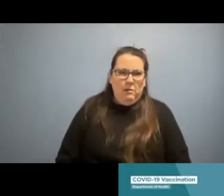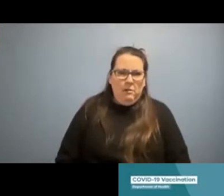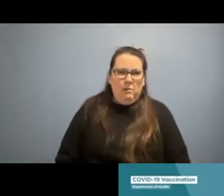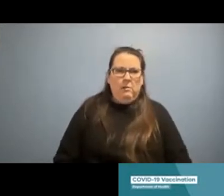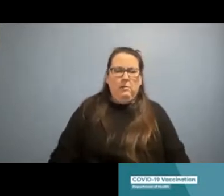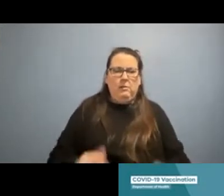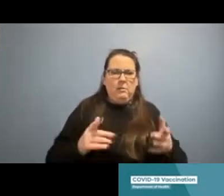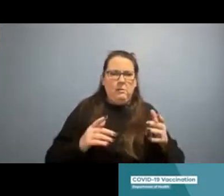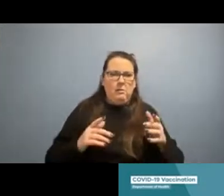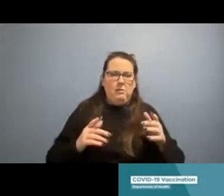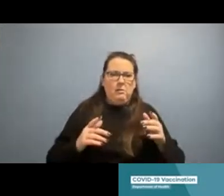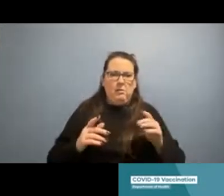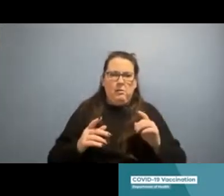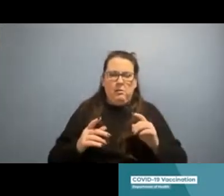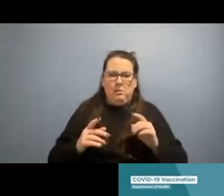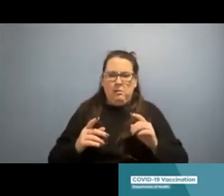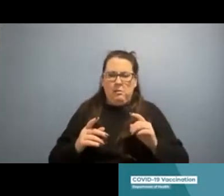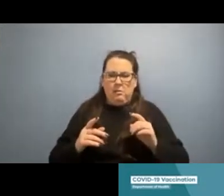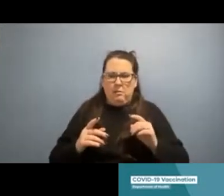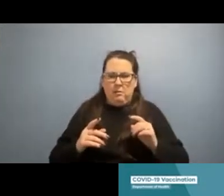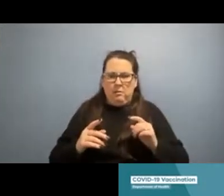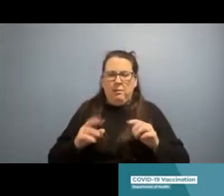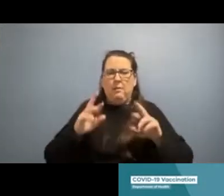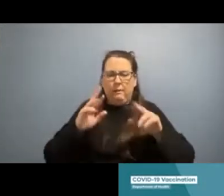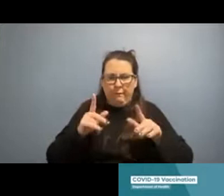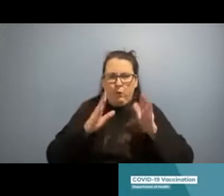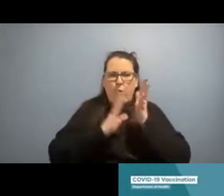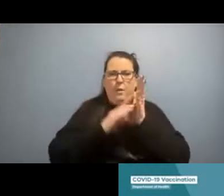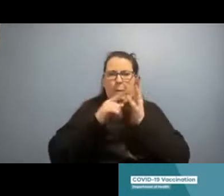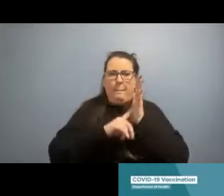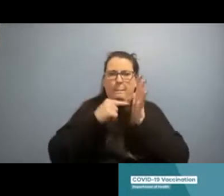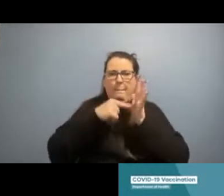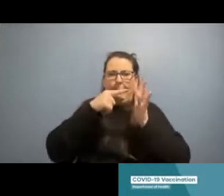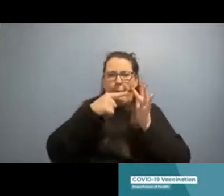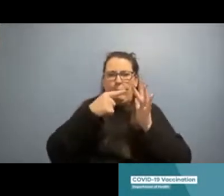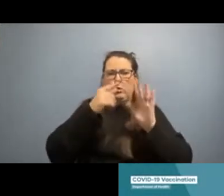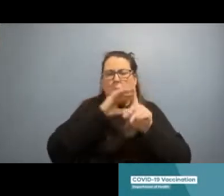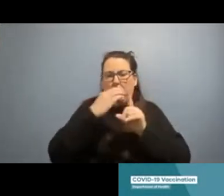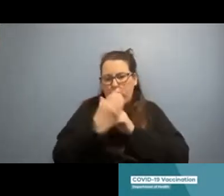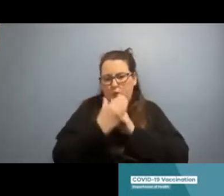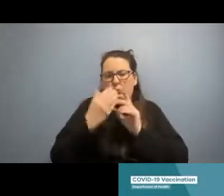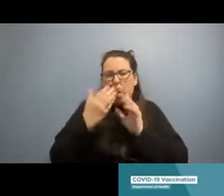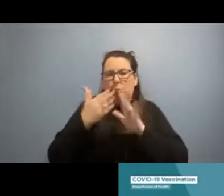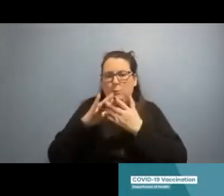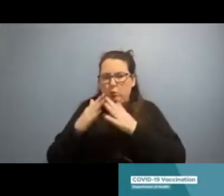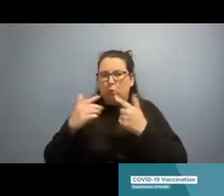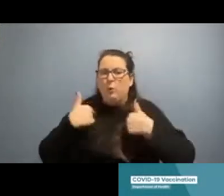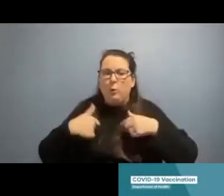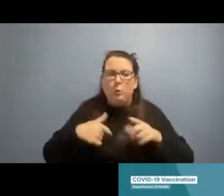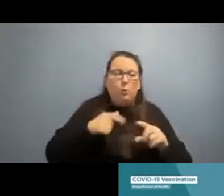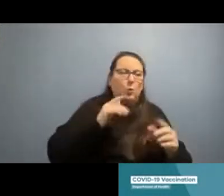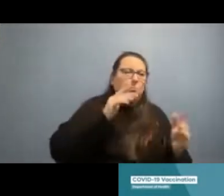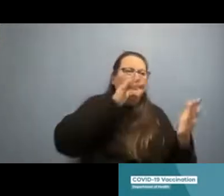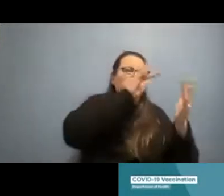and multi-faith advisory boards as well. And we are reaching out to lots of communities. So